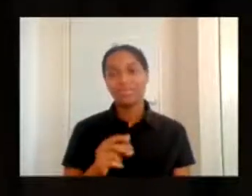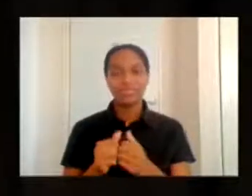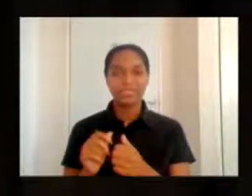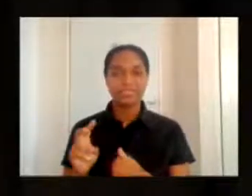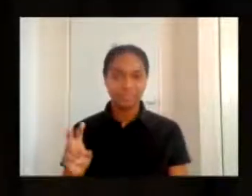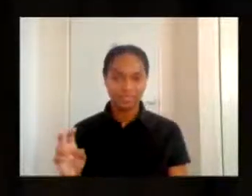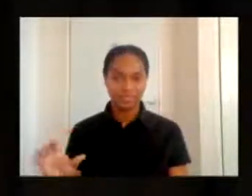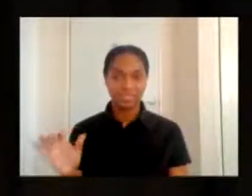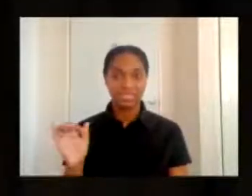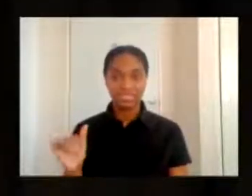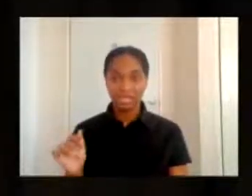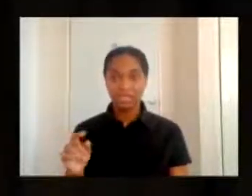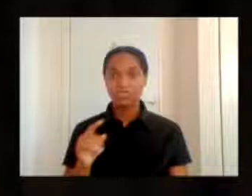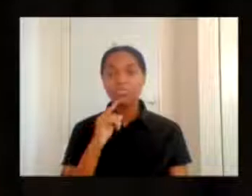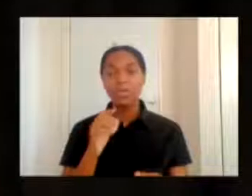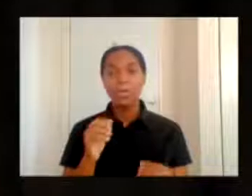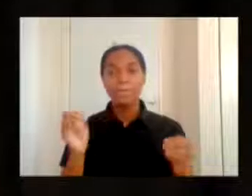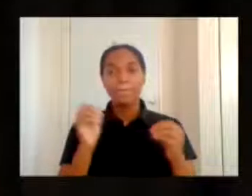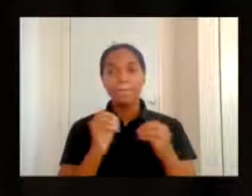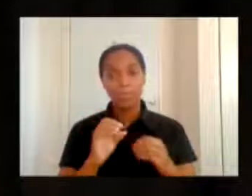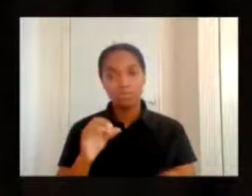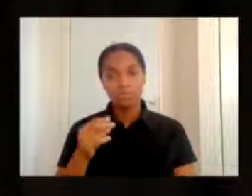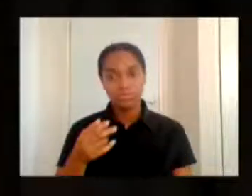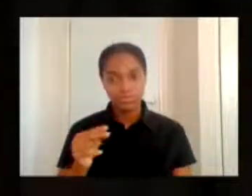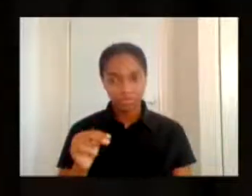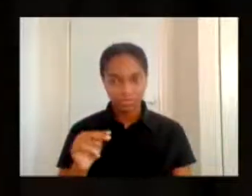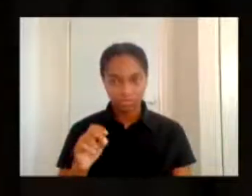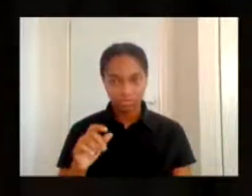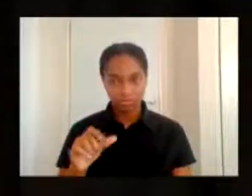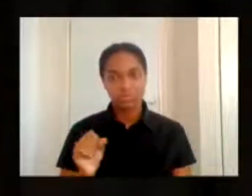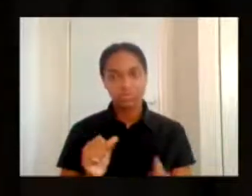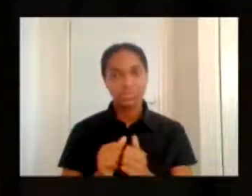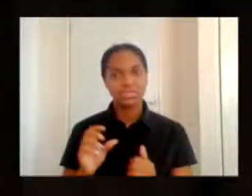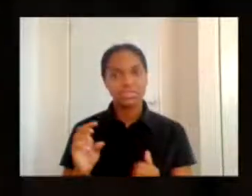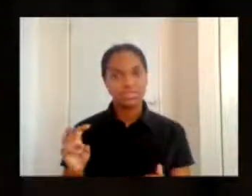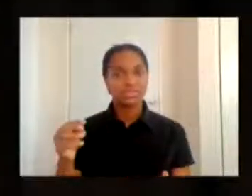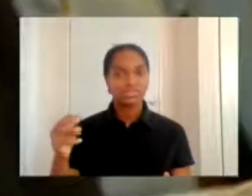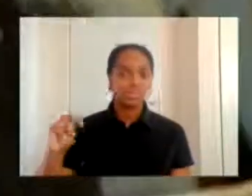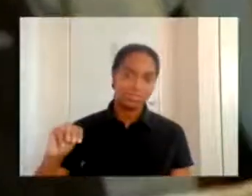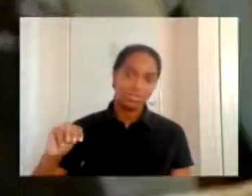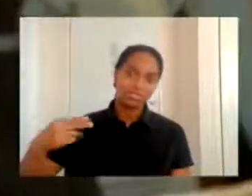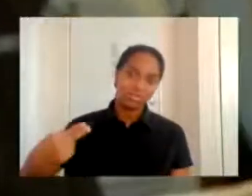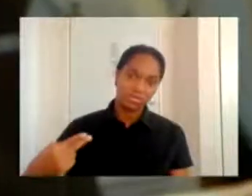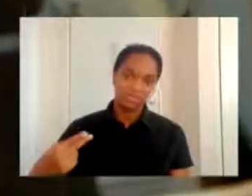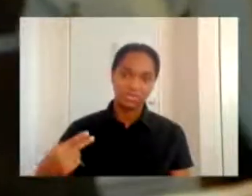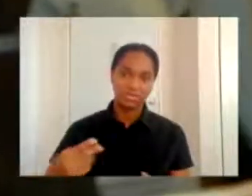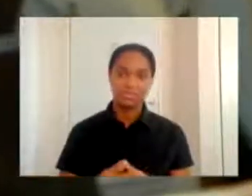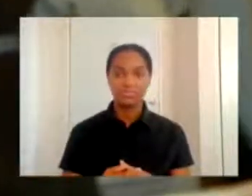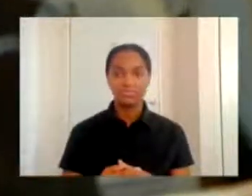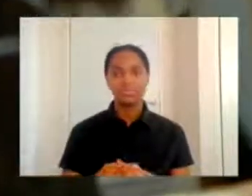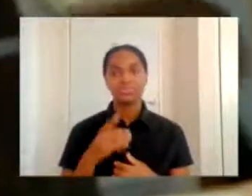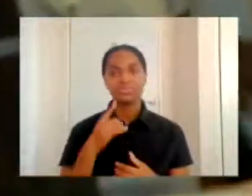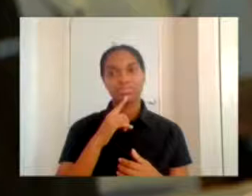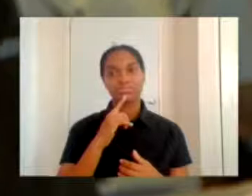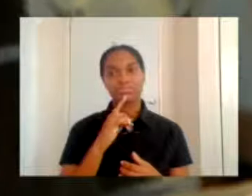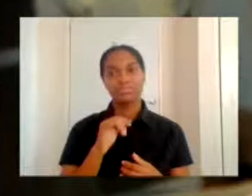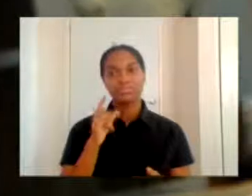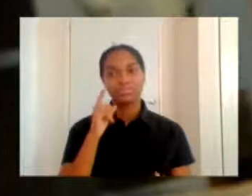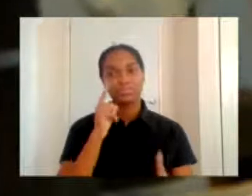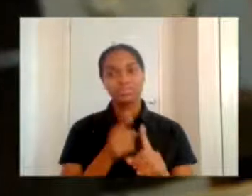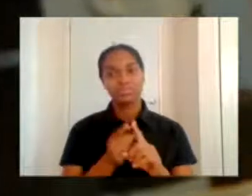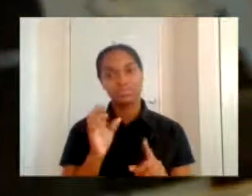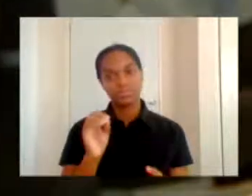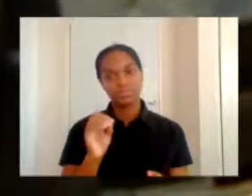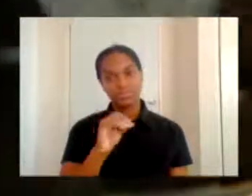it's that many more channels in the same 6 megahertz spectrum, right? So each generation of MPEG codecs targets a 50% gain